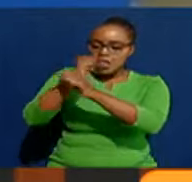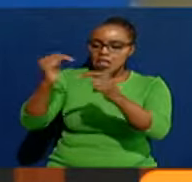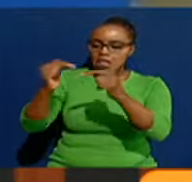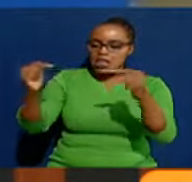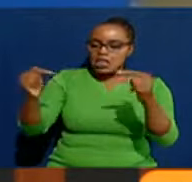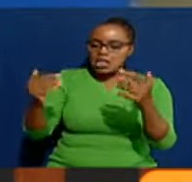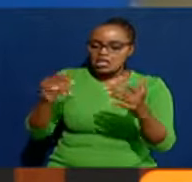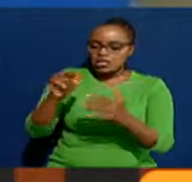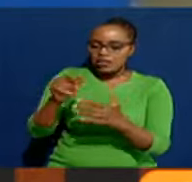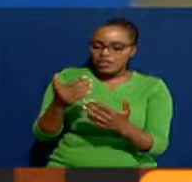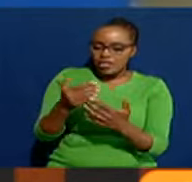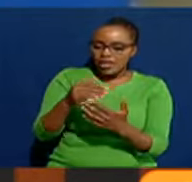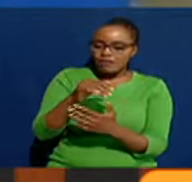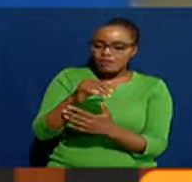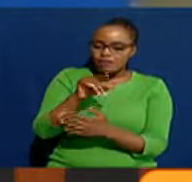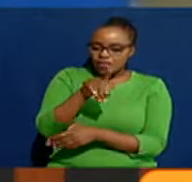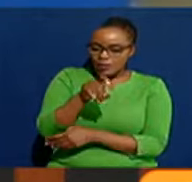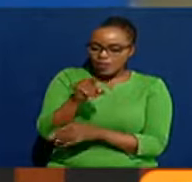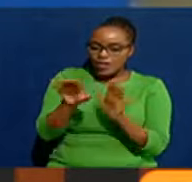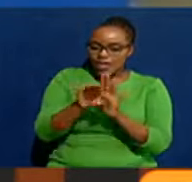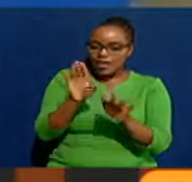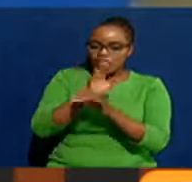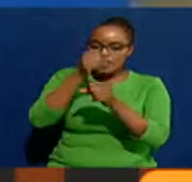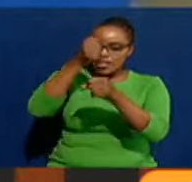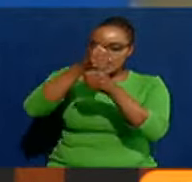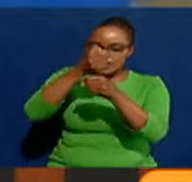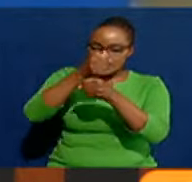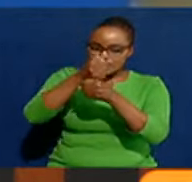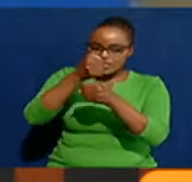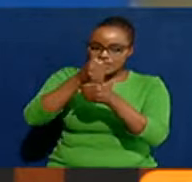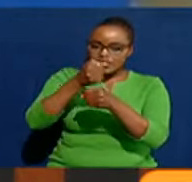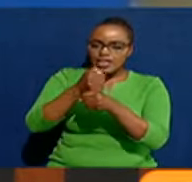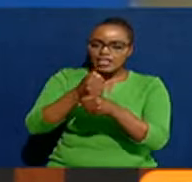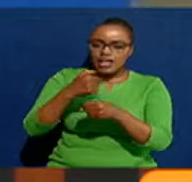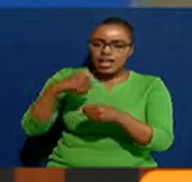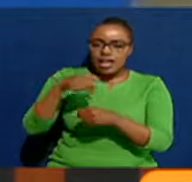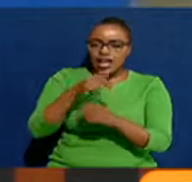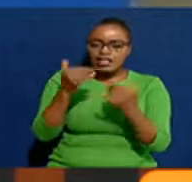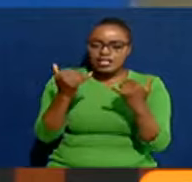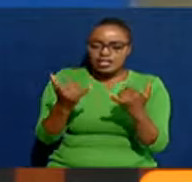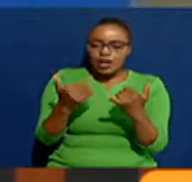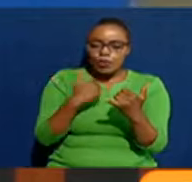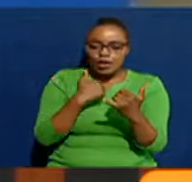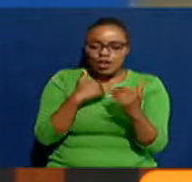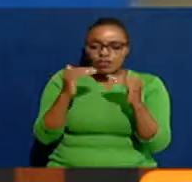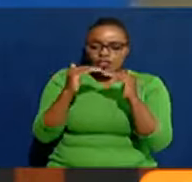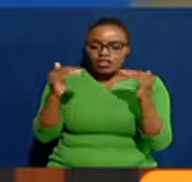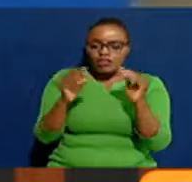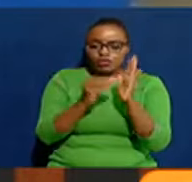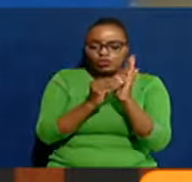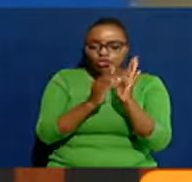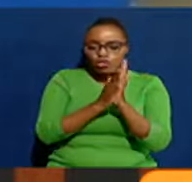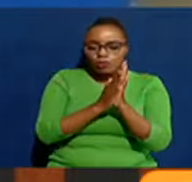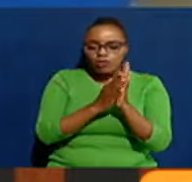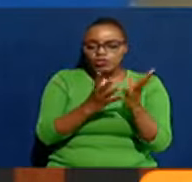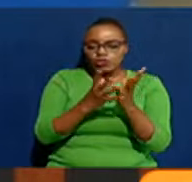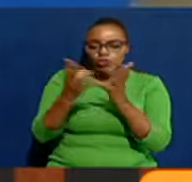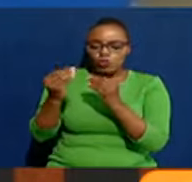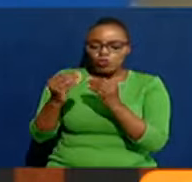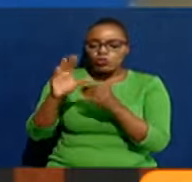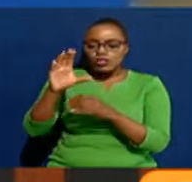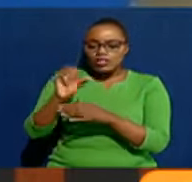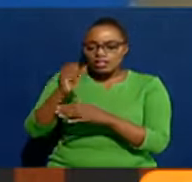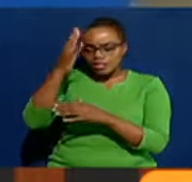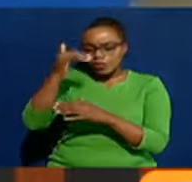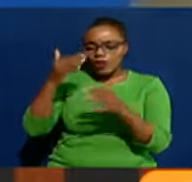stalk borer. In fact, everything is done. We were at the point where we were doing documentation to go to cabinet because